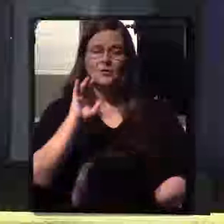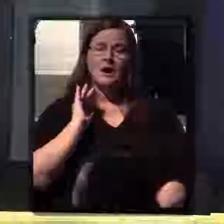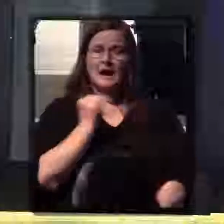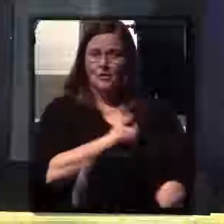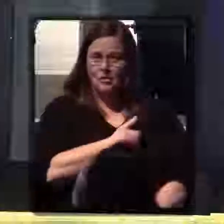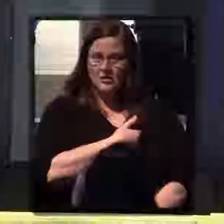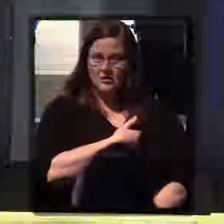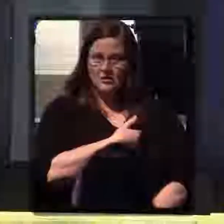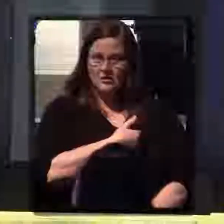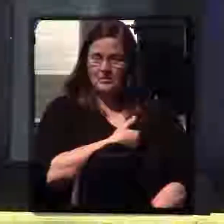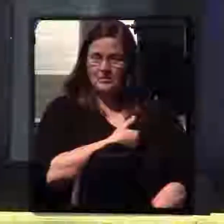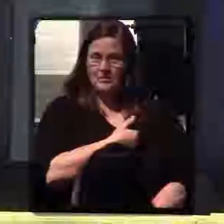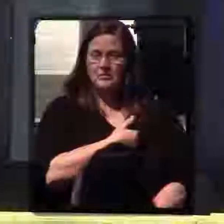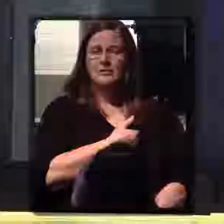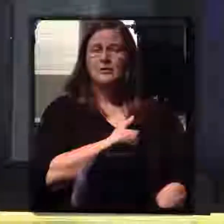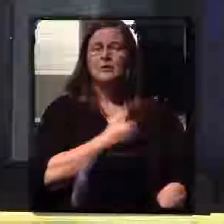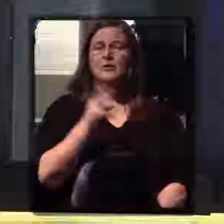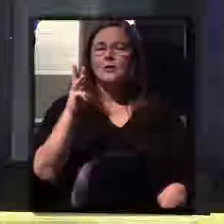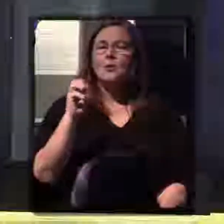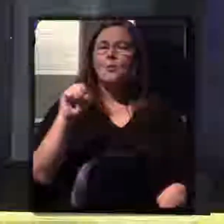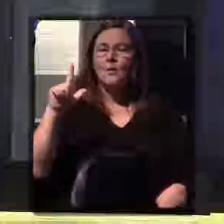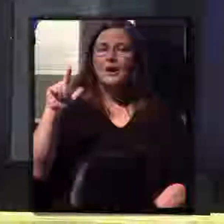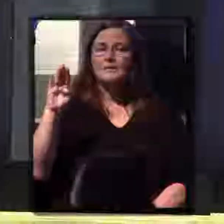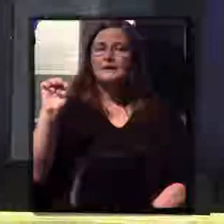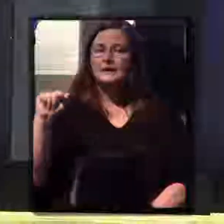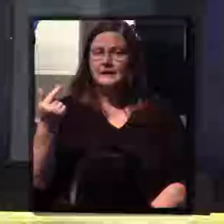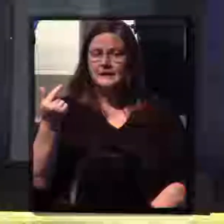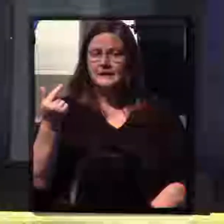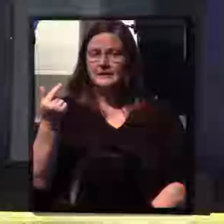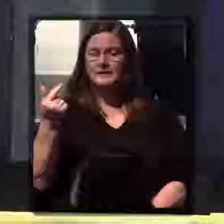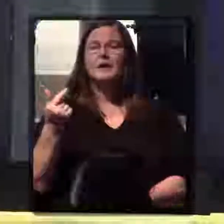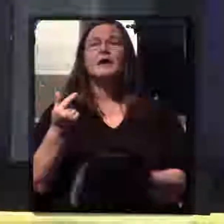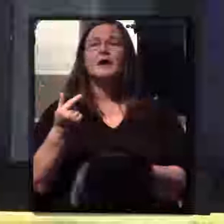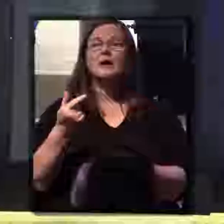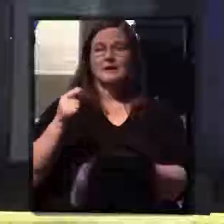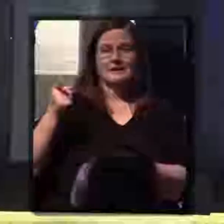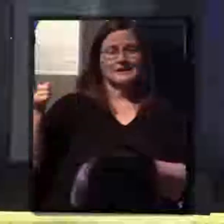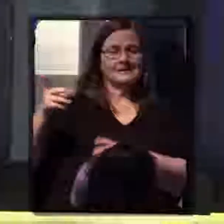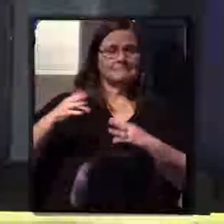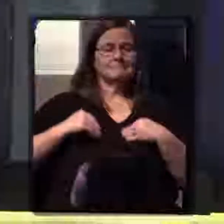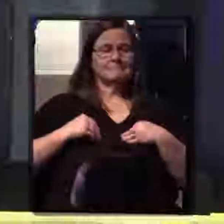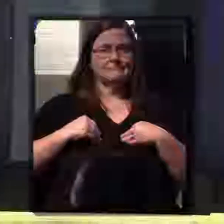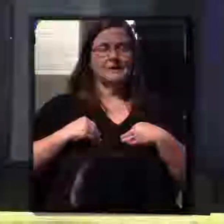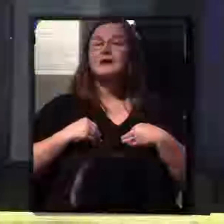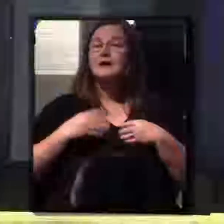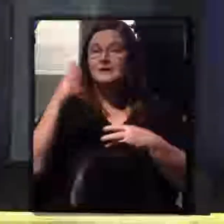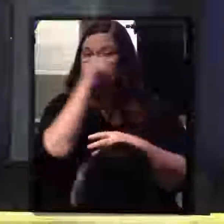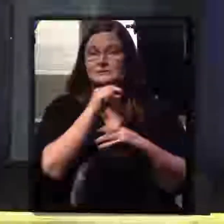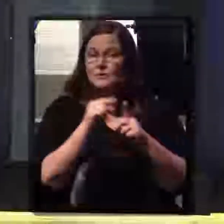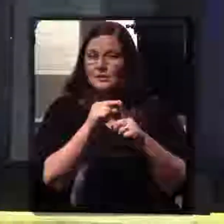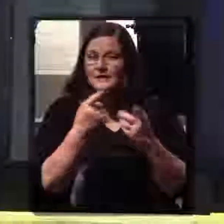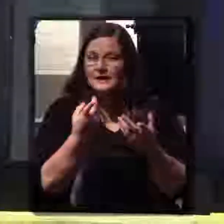iniquities. The chastening for our, listen, well-being fell upon him. And guess what the